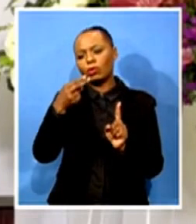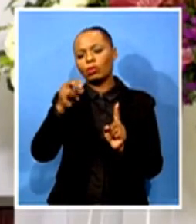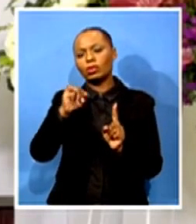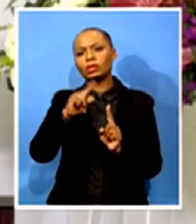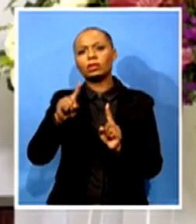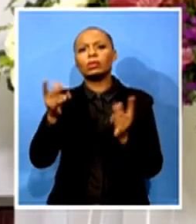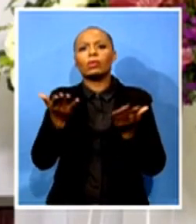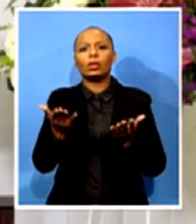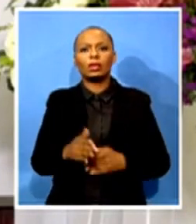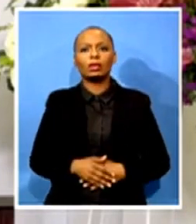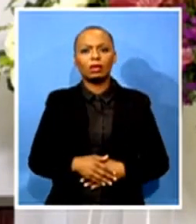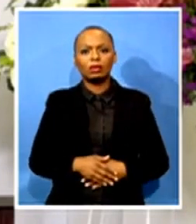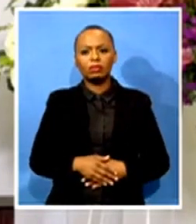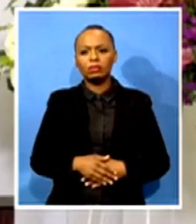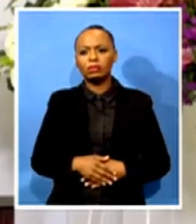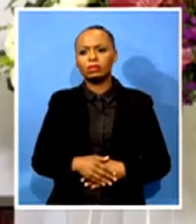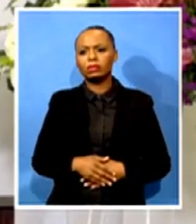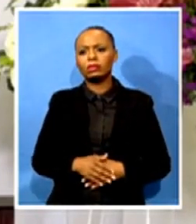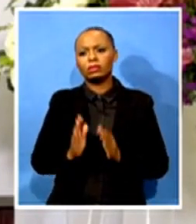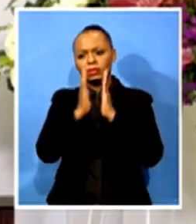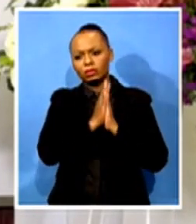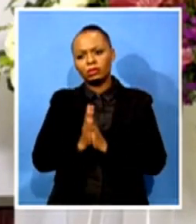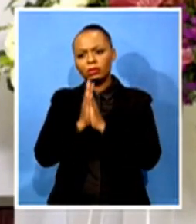John's Checkers.